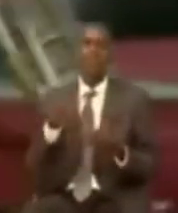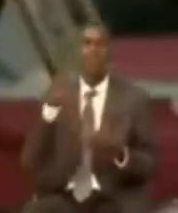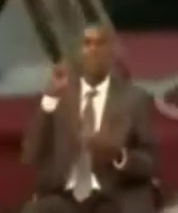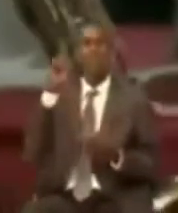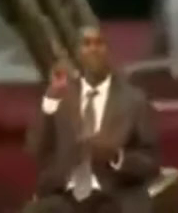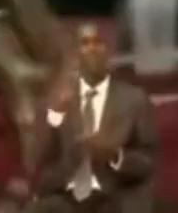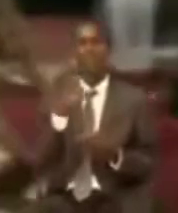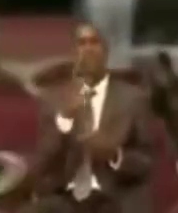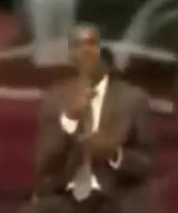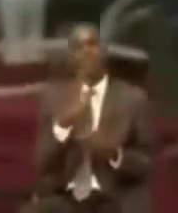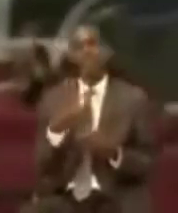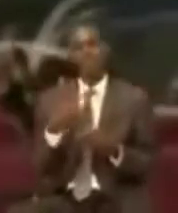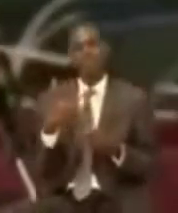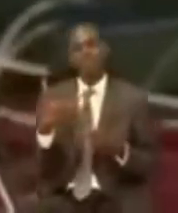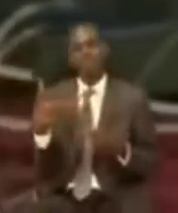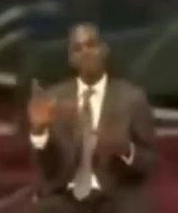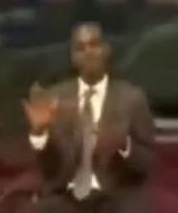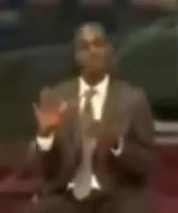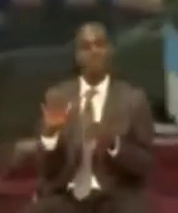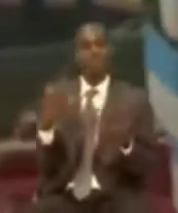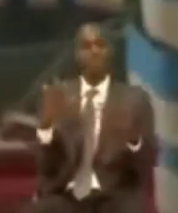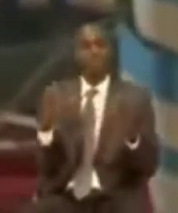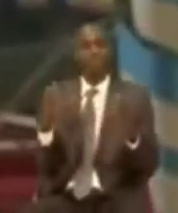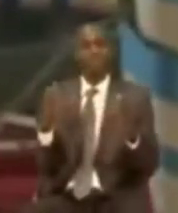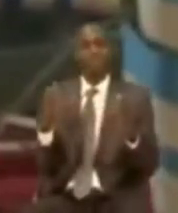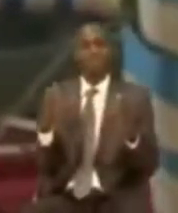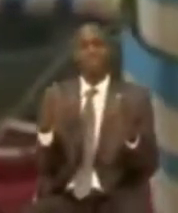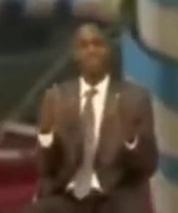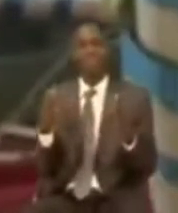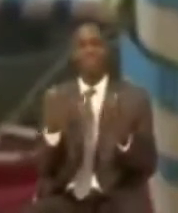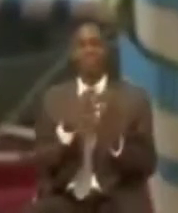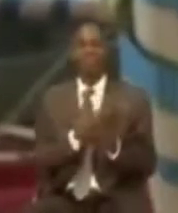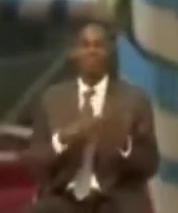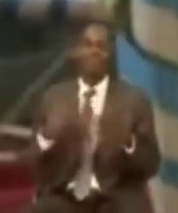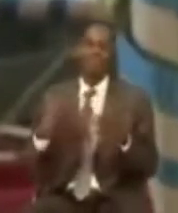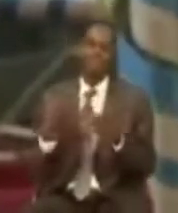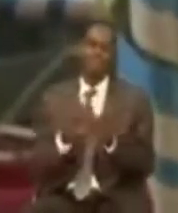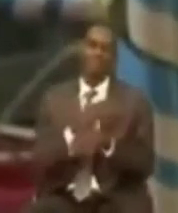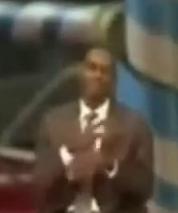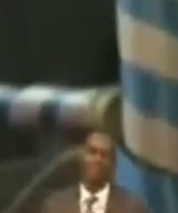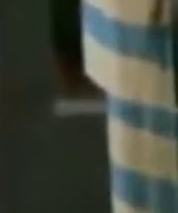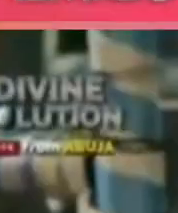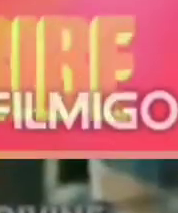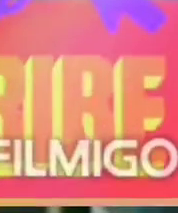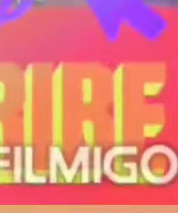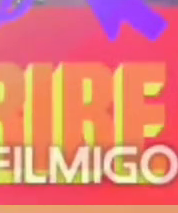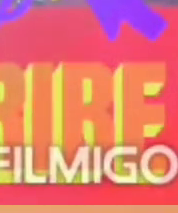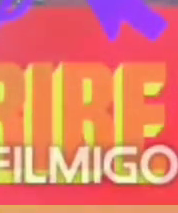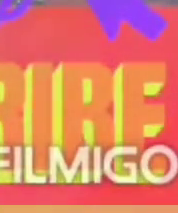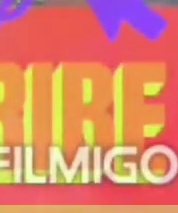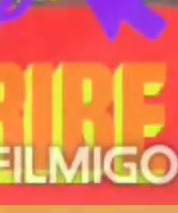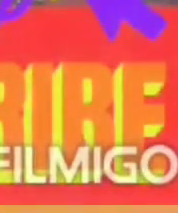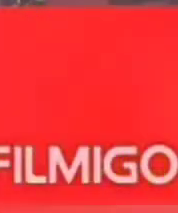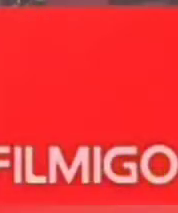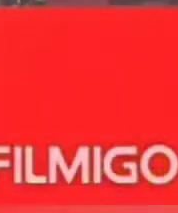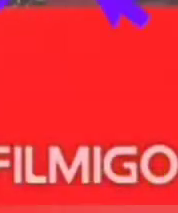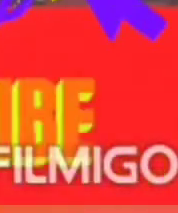don't forget to like and comment in the comment section. See ya. God bless you.